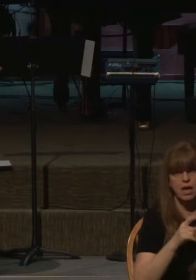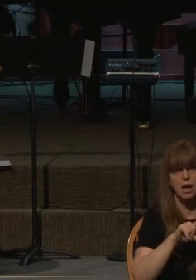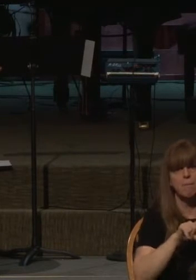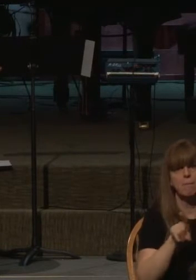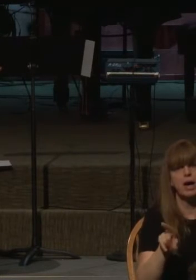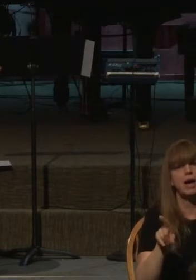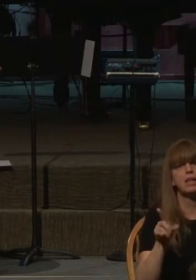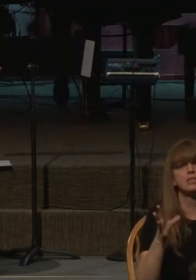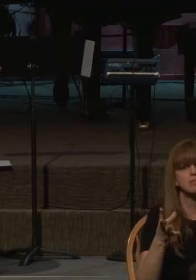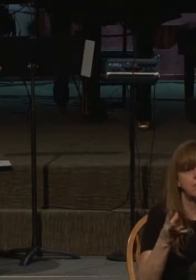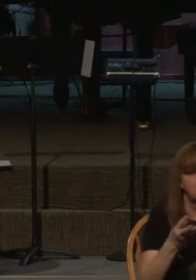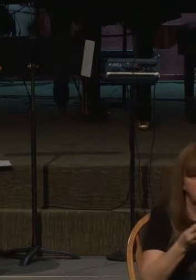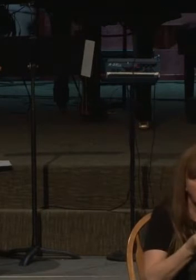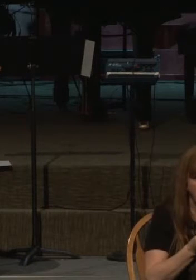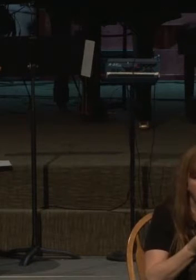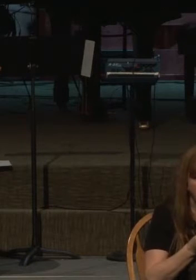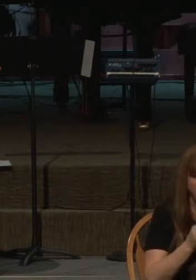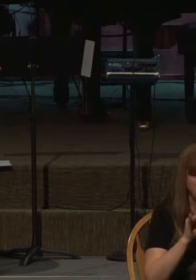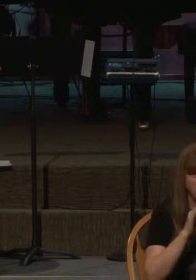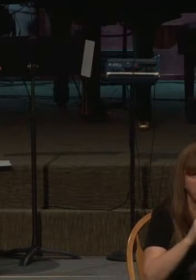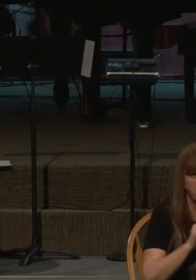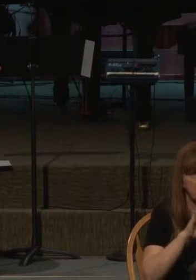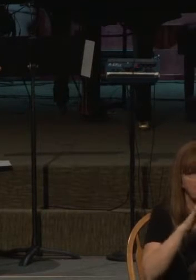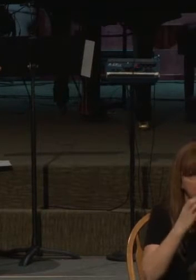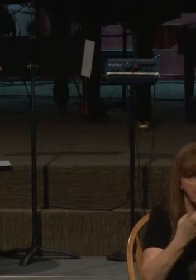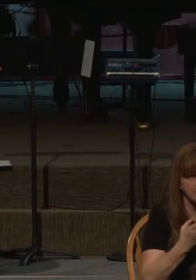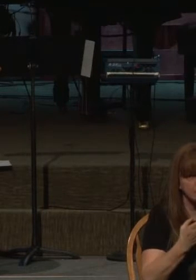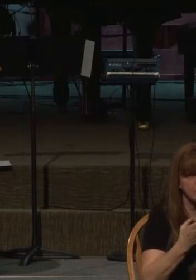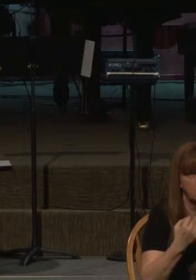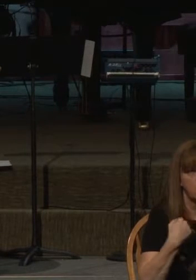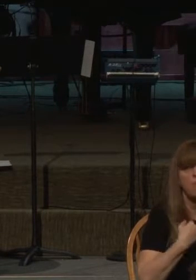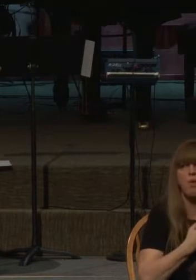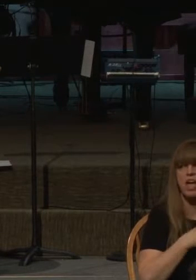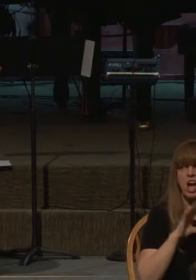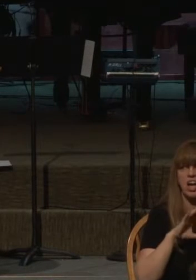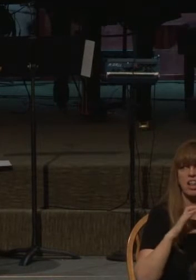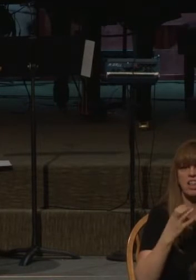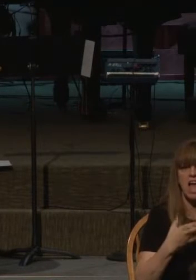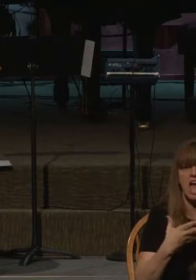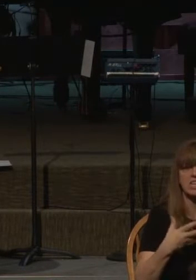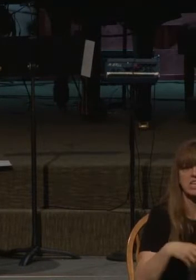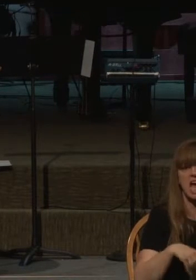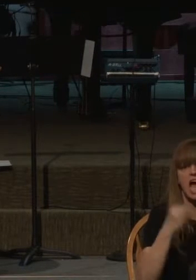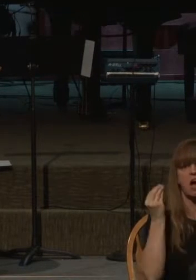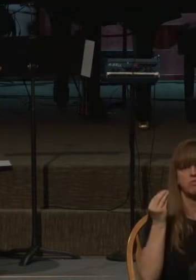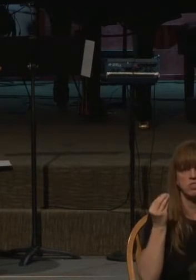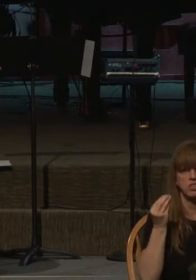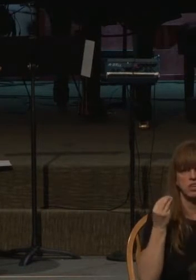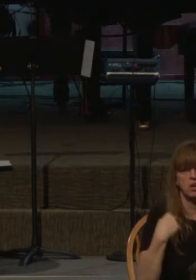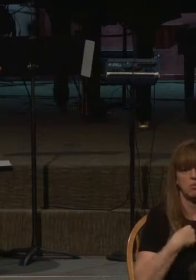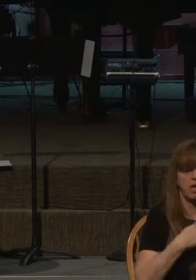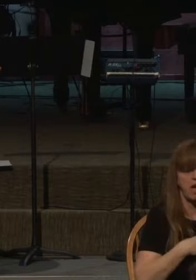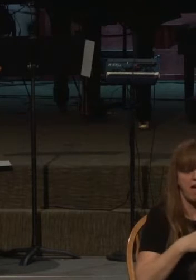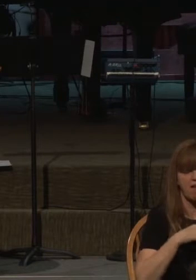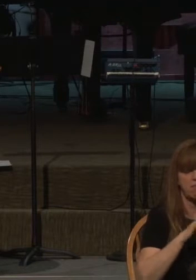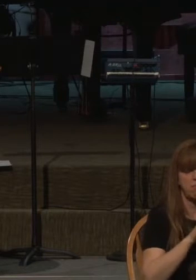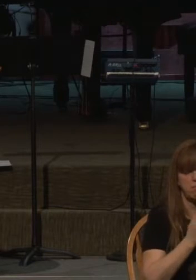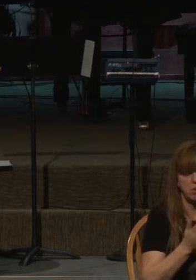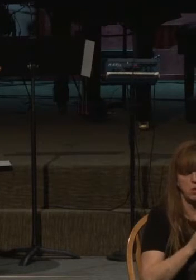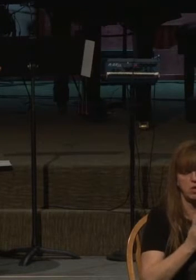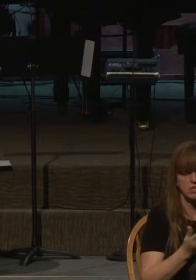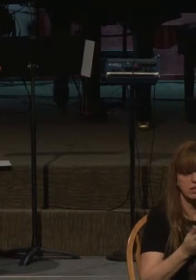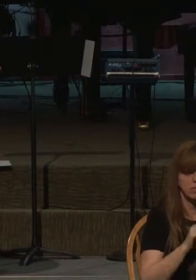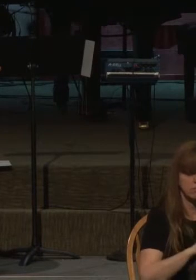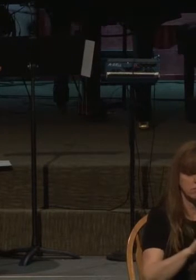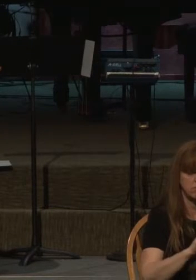But it's more than that. Because we've got people who are classed out. They have got notebooks and note